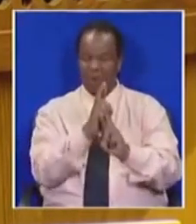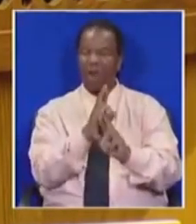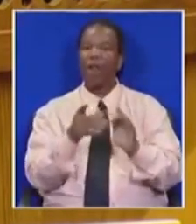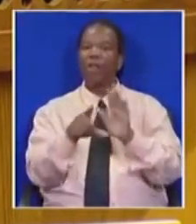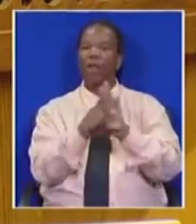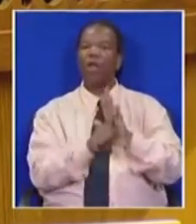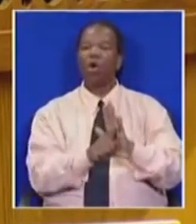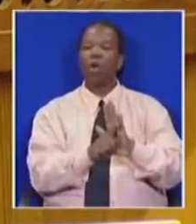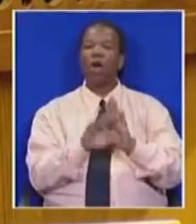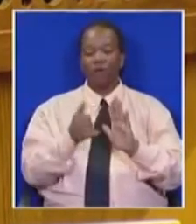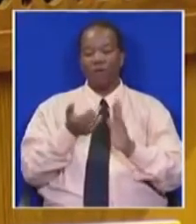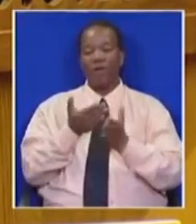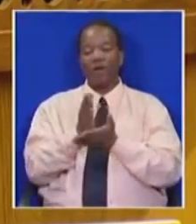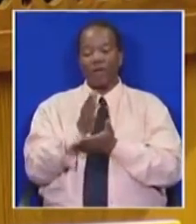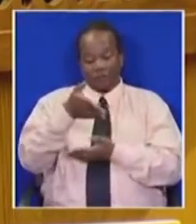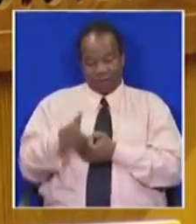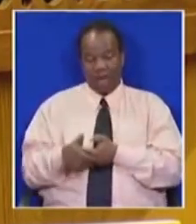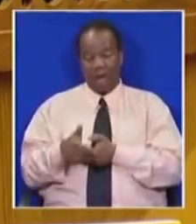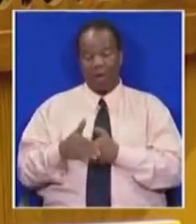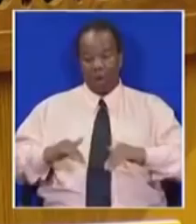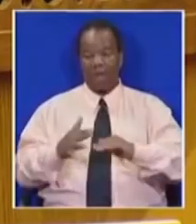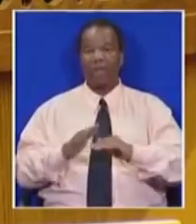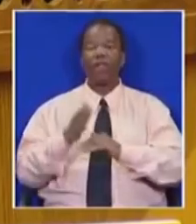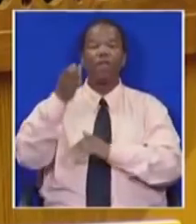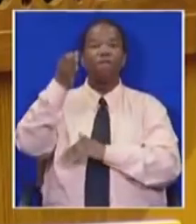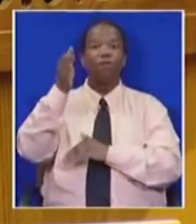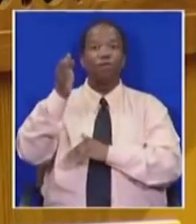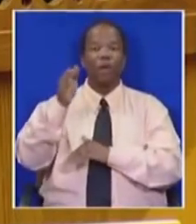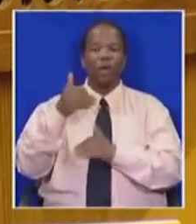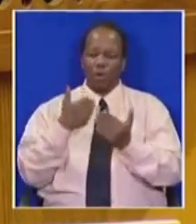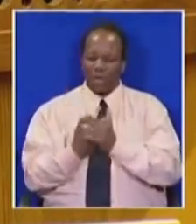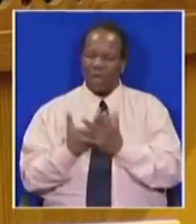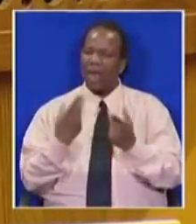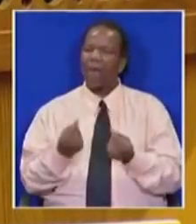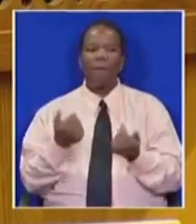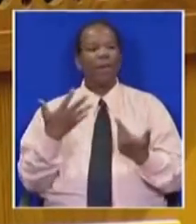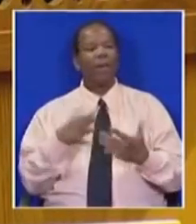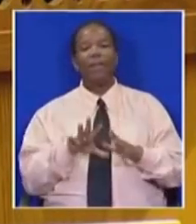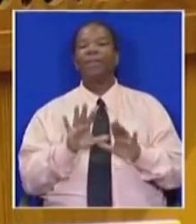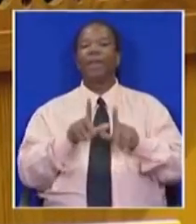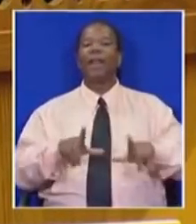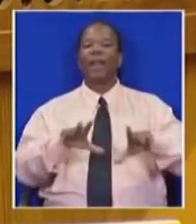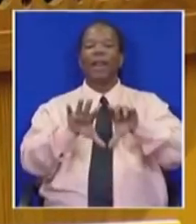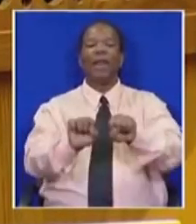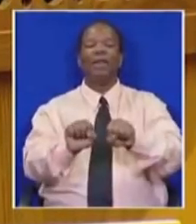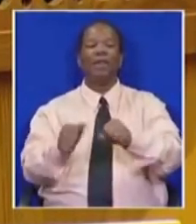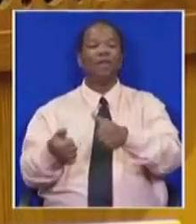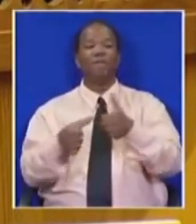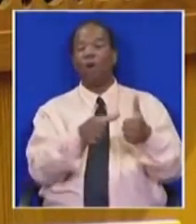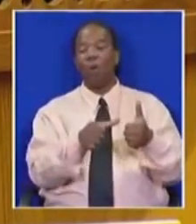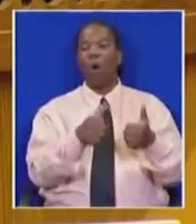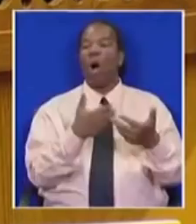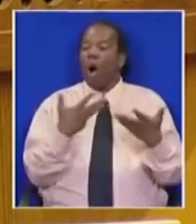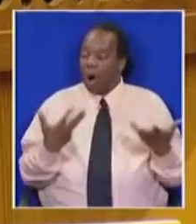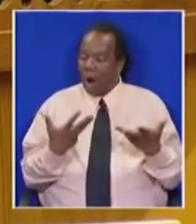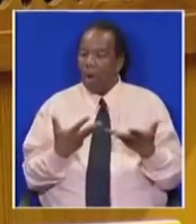current and future landowners are protected. We can speed up land reform by rooting out corruption and inefficiency.